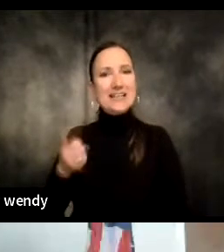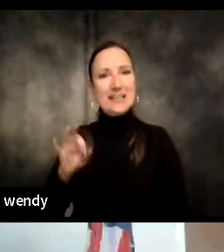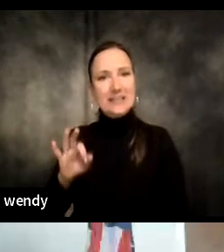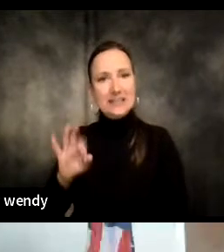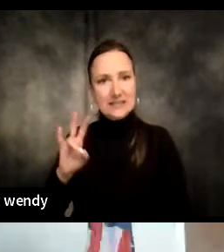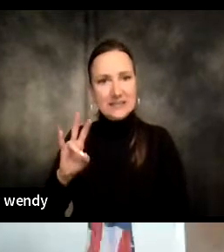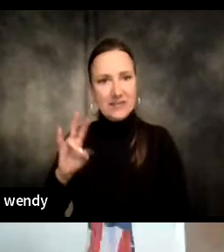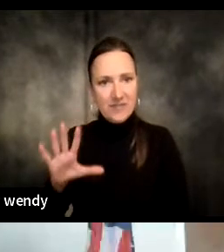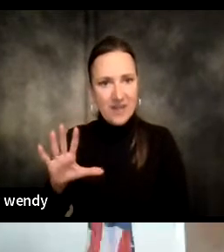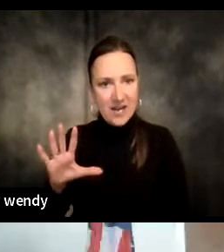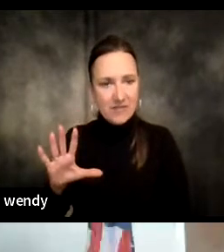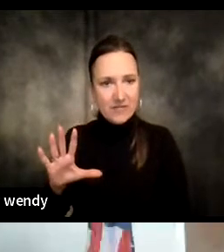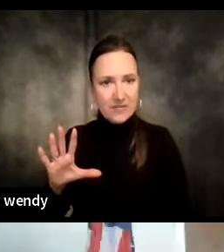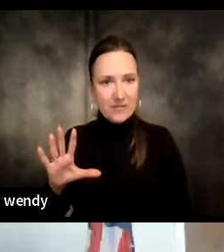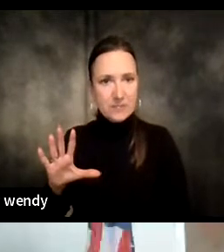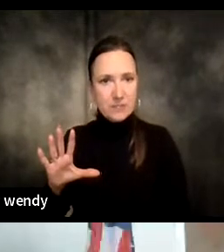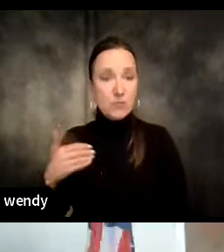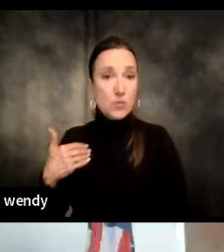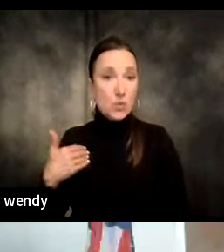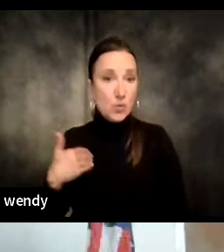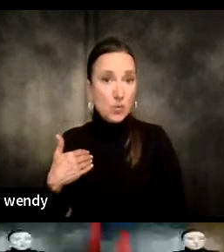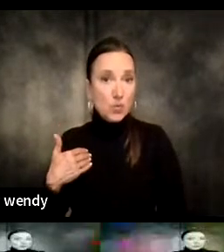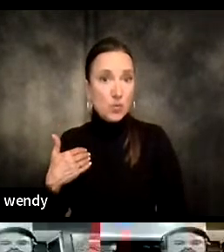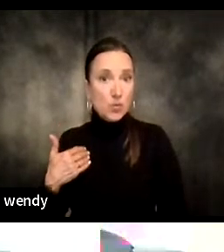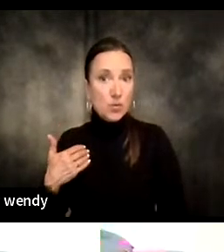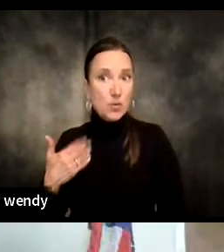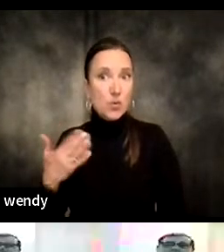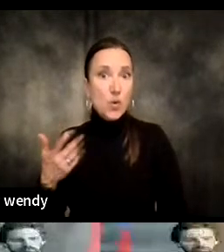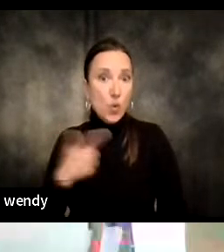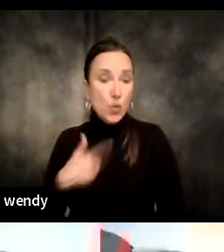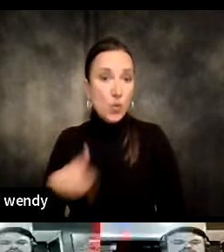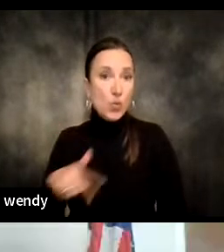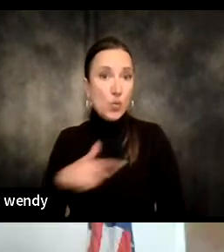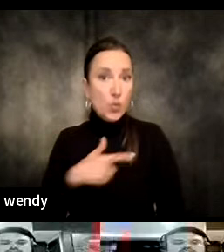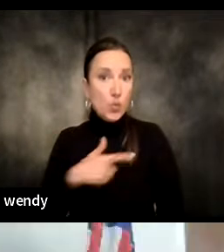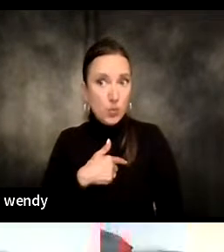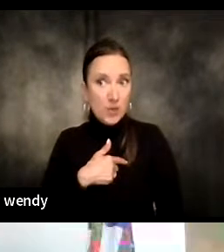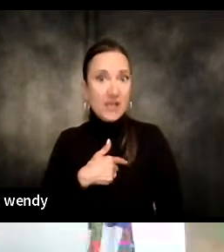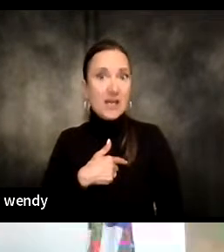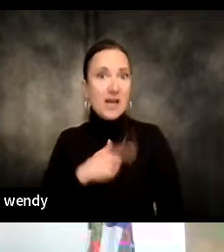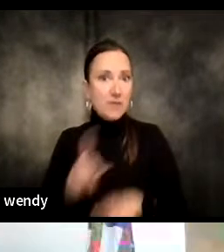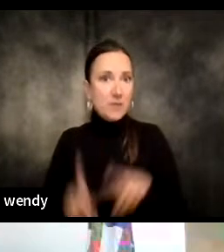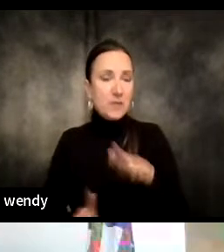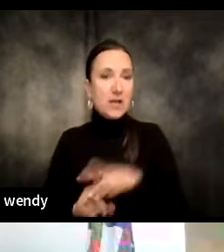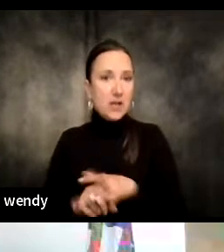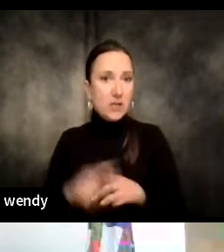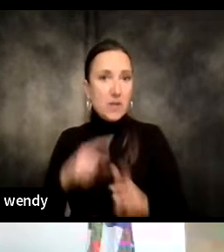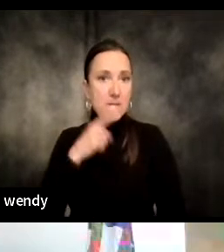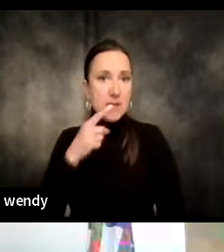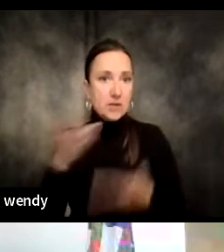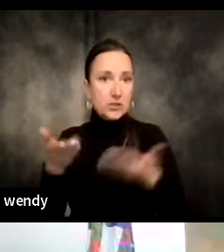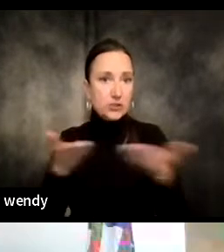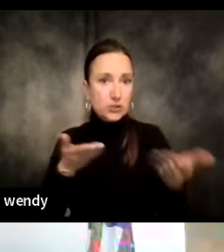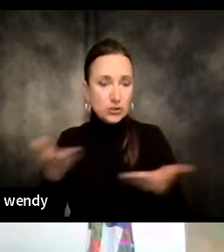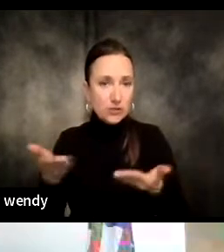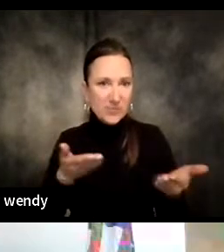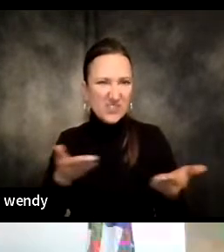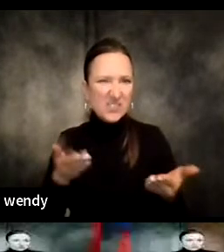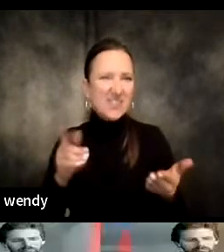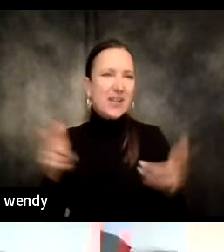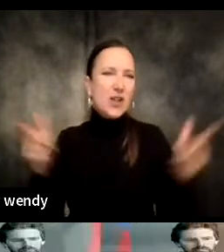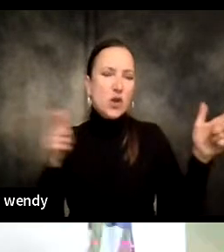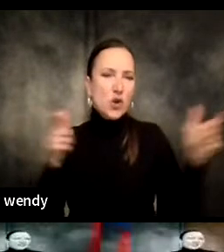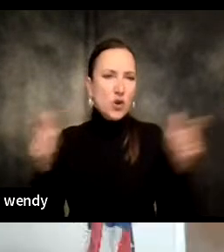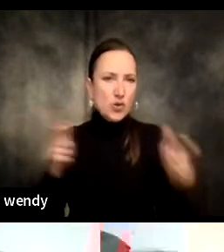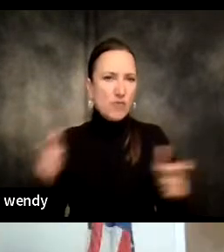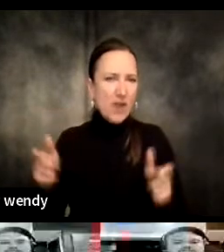1975, and we appear before the Public Service Commission, who is the